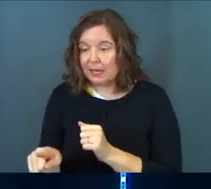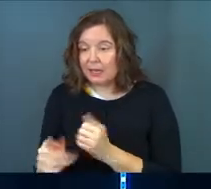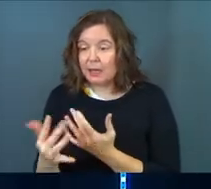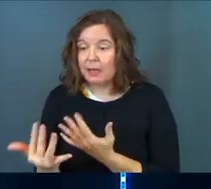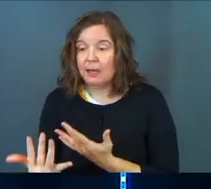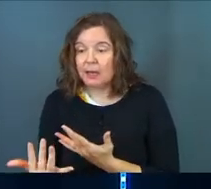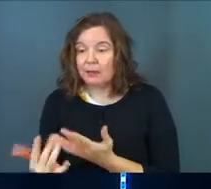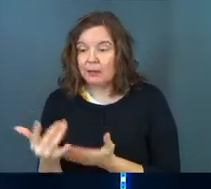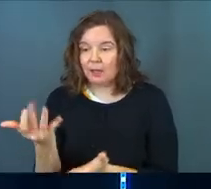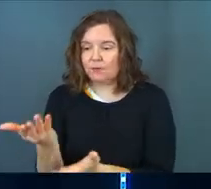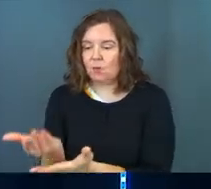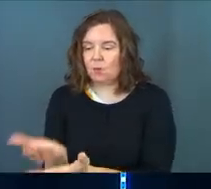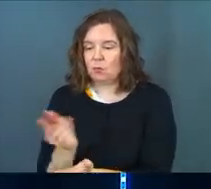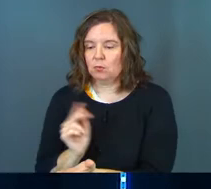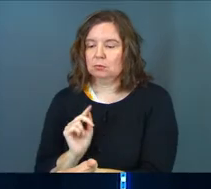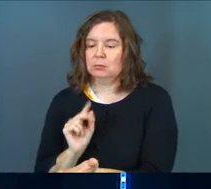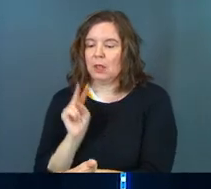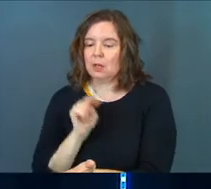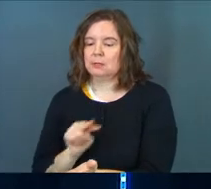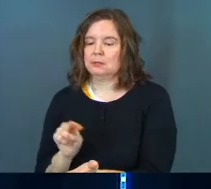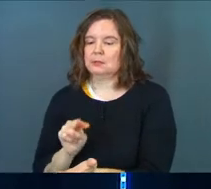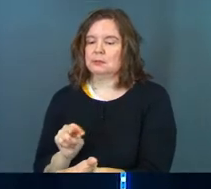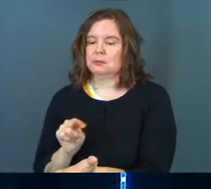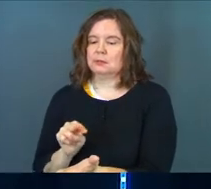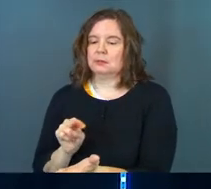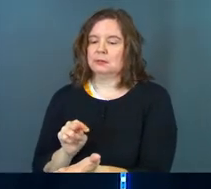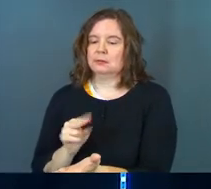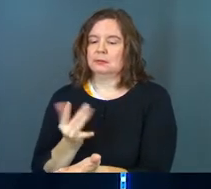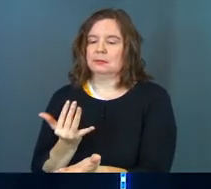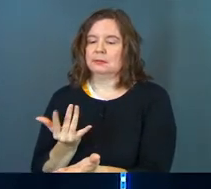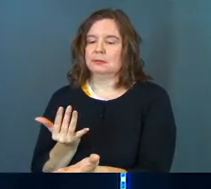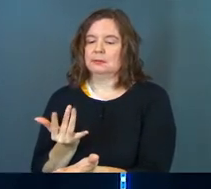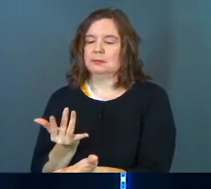somebody and then they'll set the phone right there and they'll stare at the phone